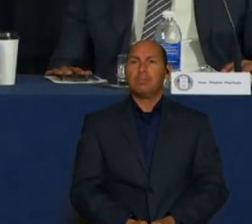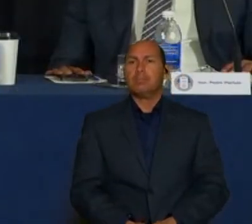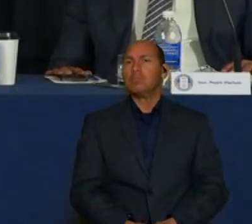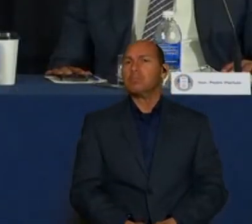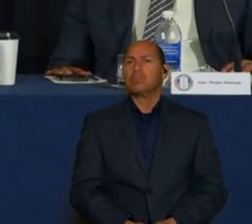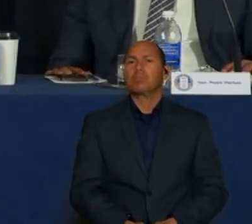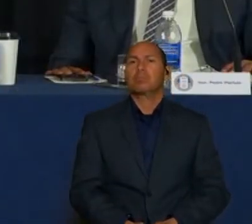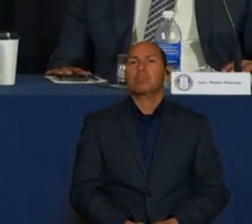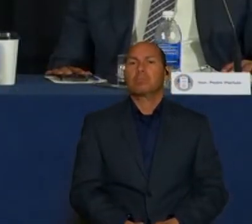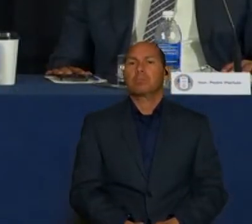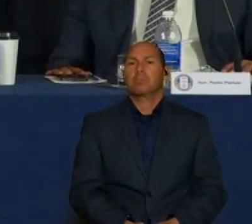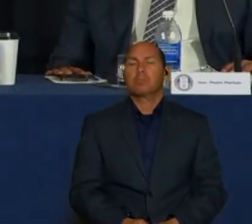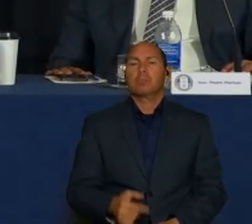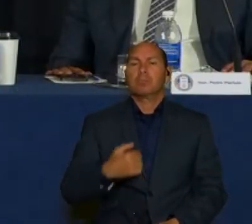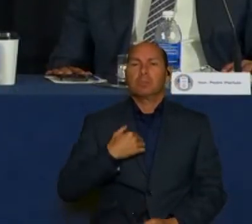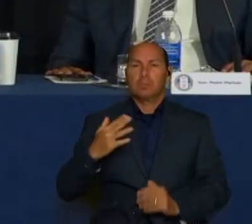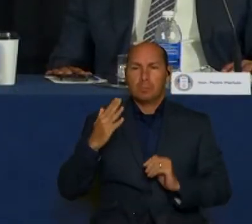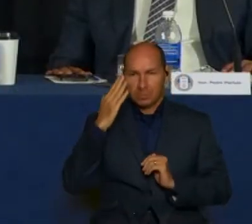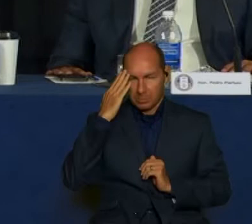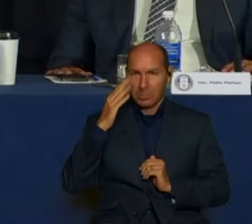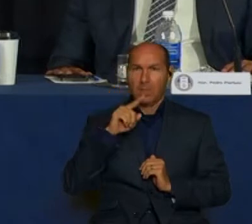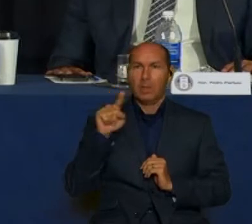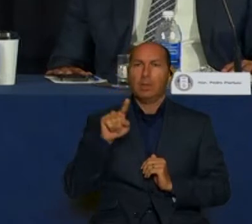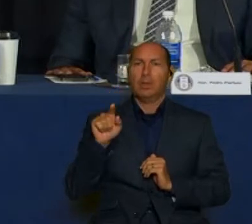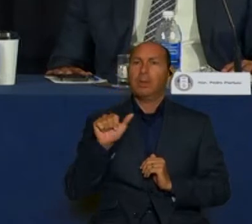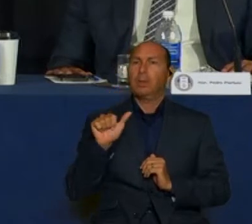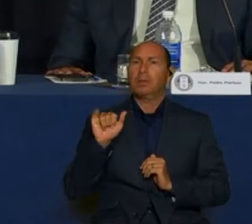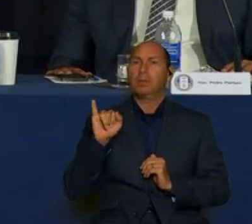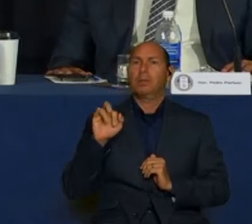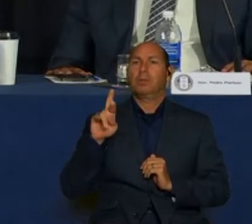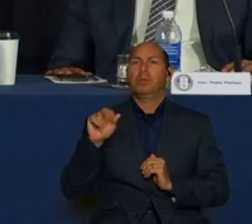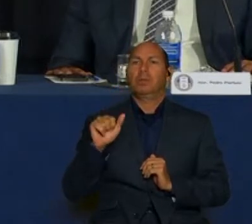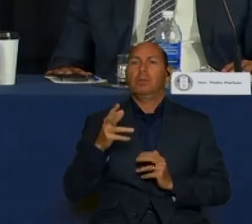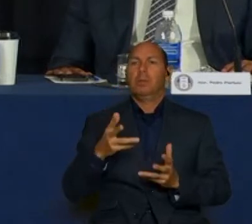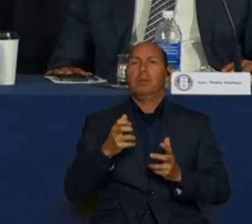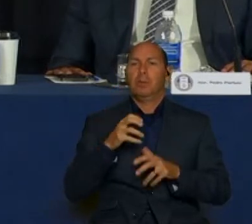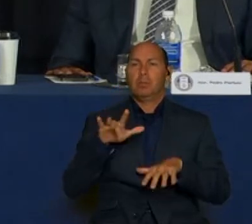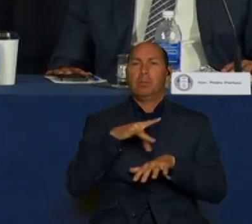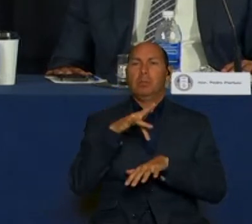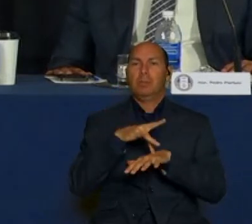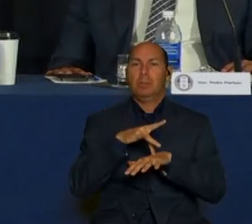I know Zaira wanted to be in the middle.